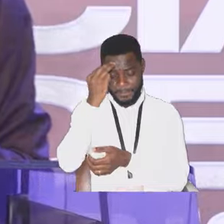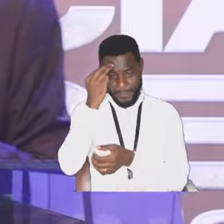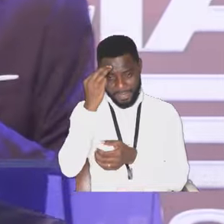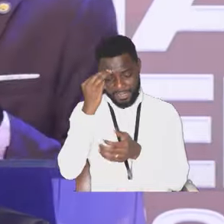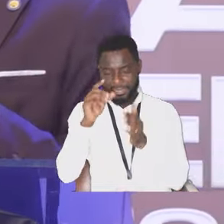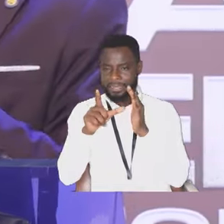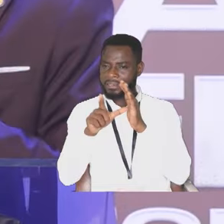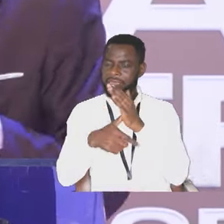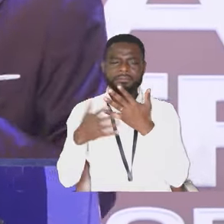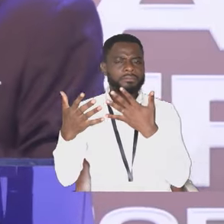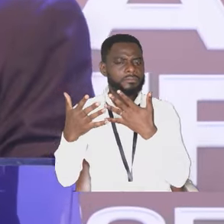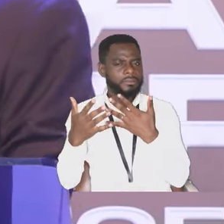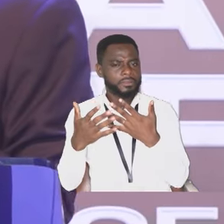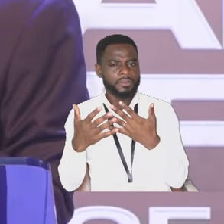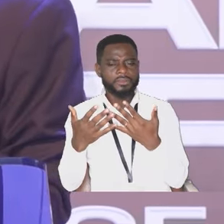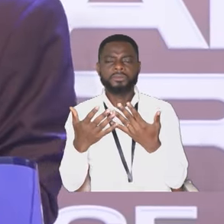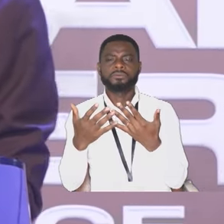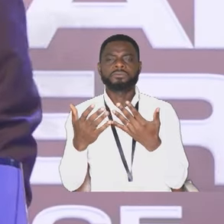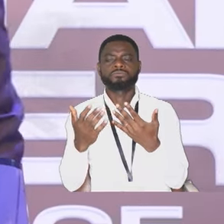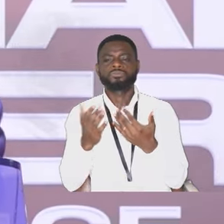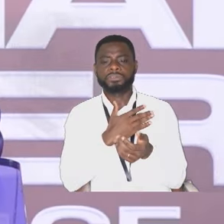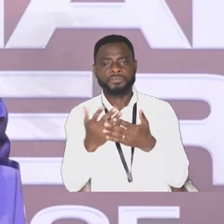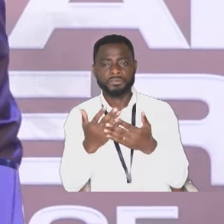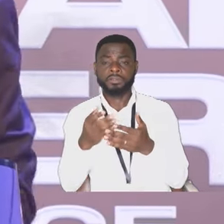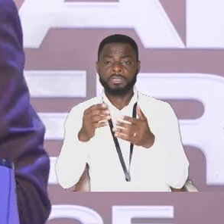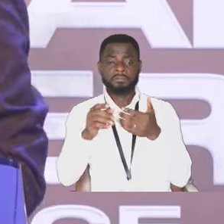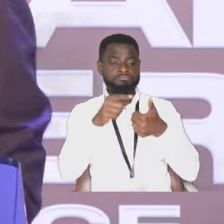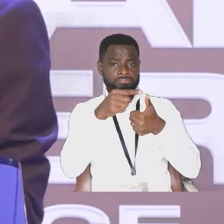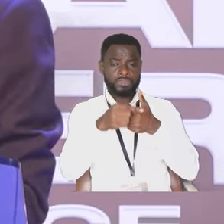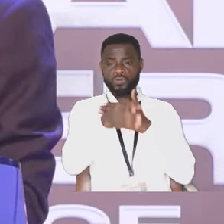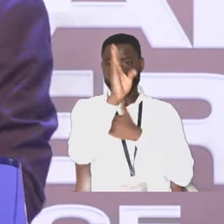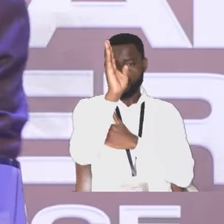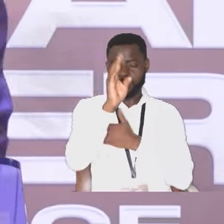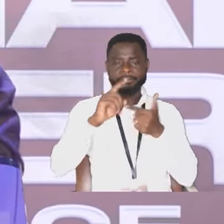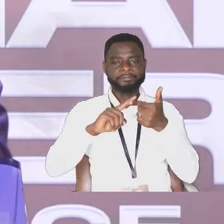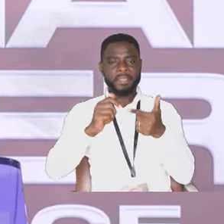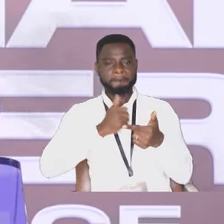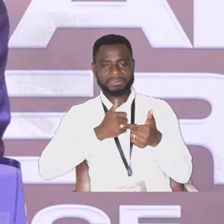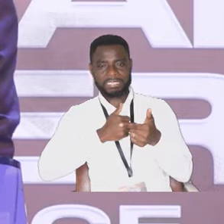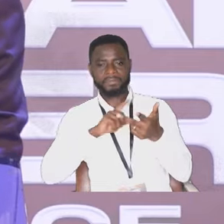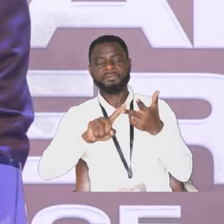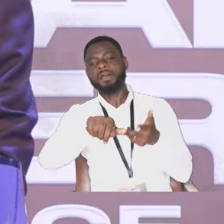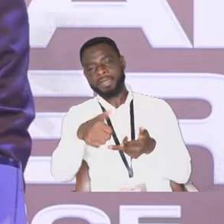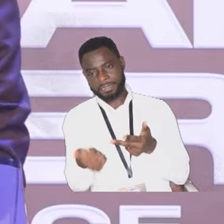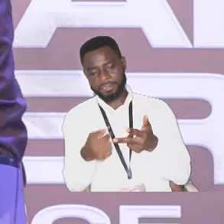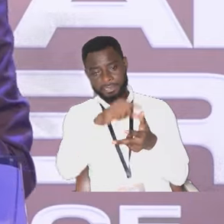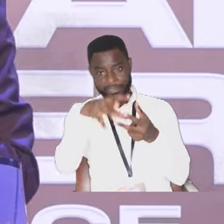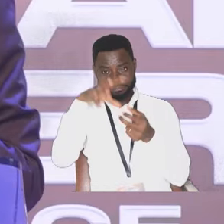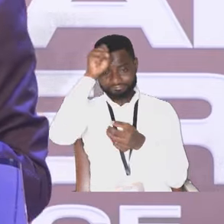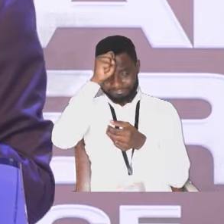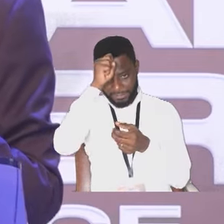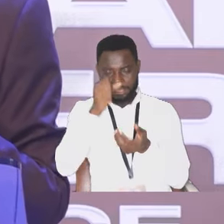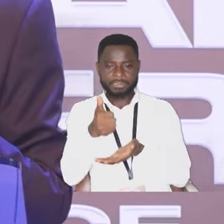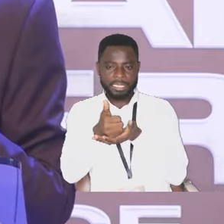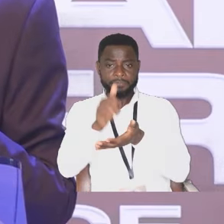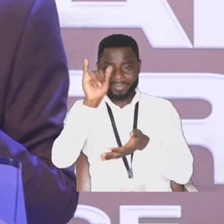definitely we have it all. The God factor, myself, and then others. And that is what society